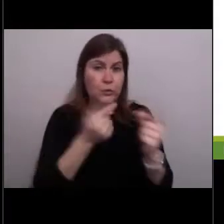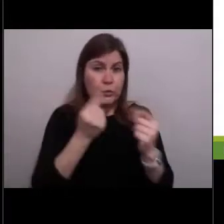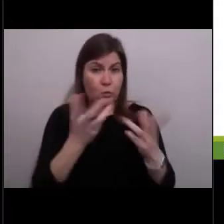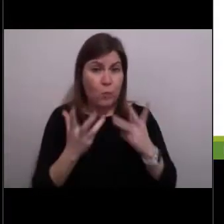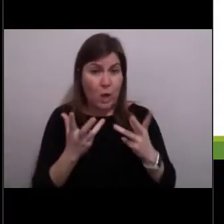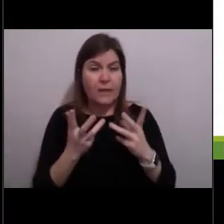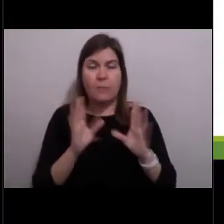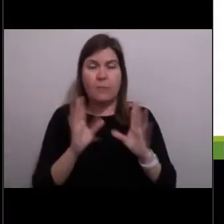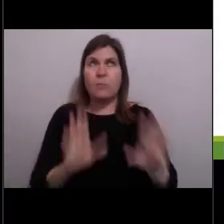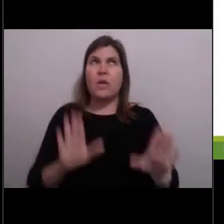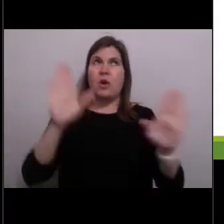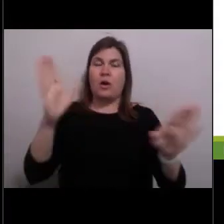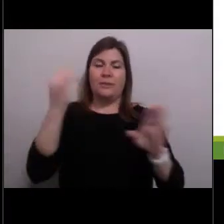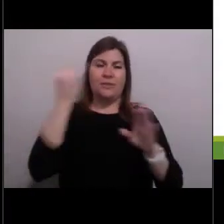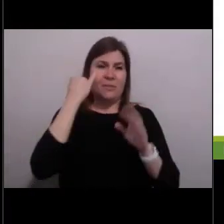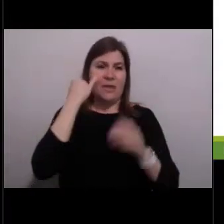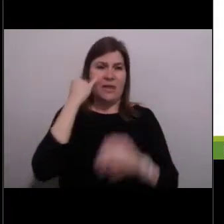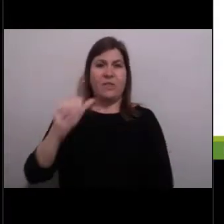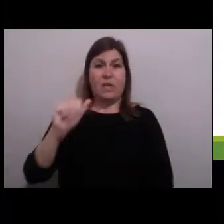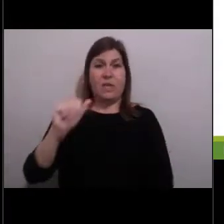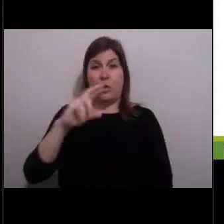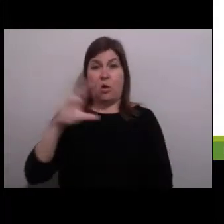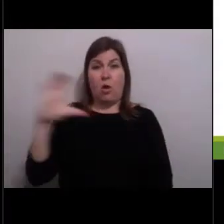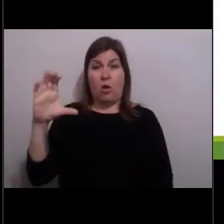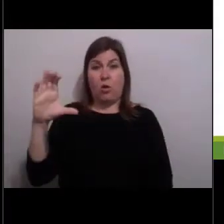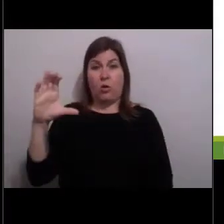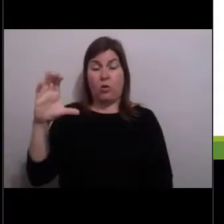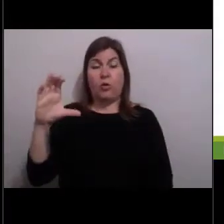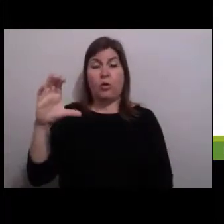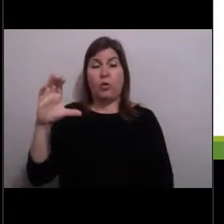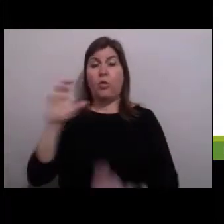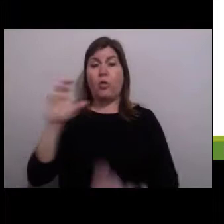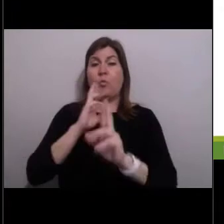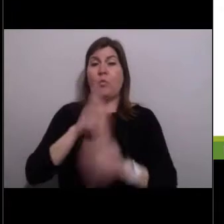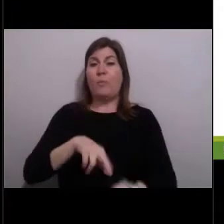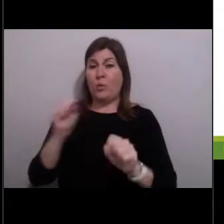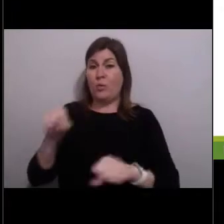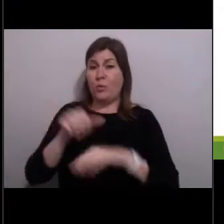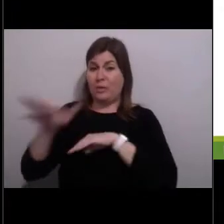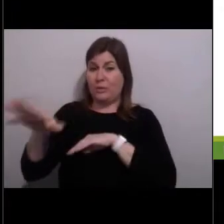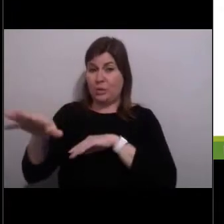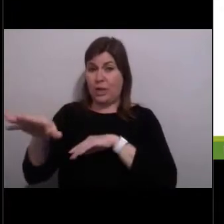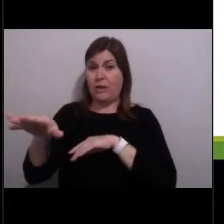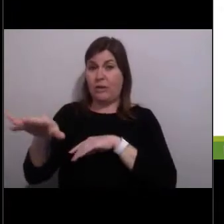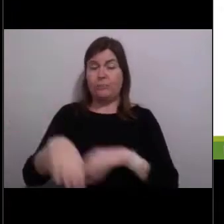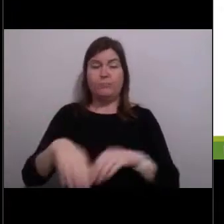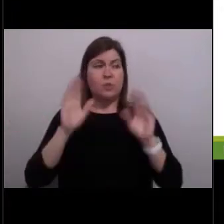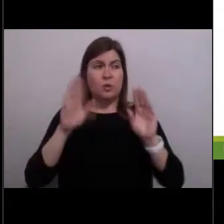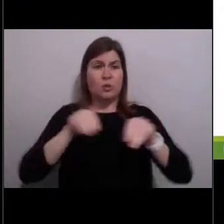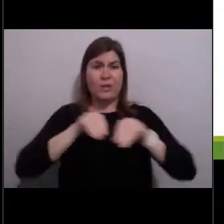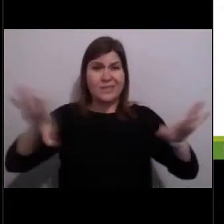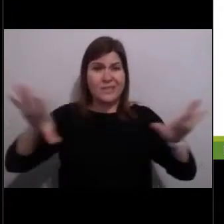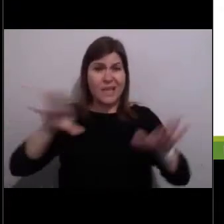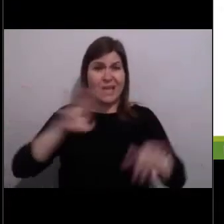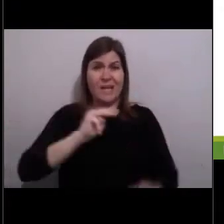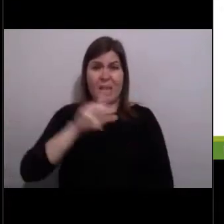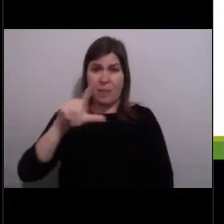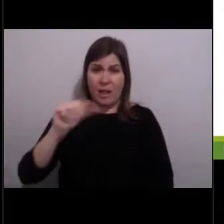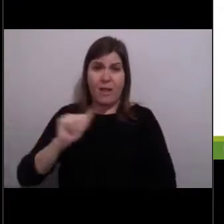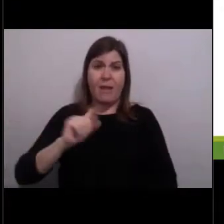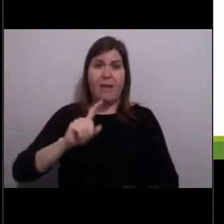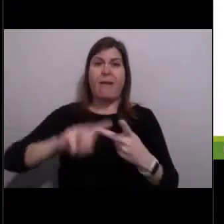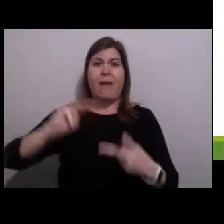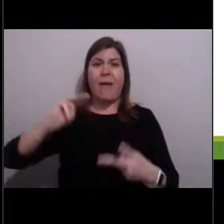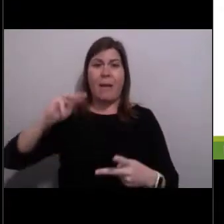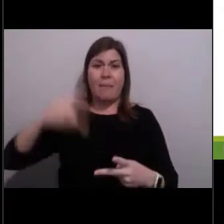could share the ARC report with other people. We are sending it to all the MLAs and to the MPs from